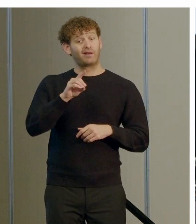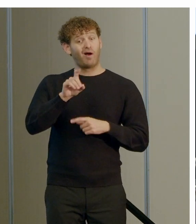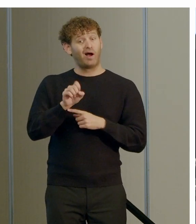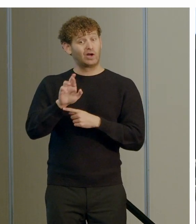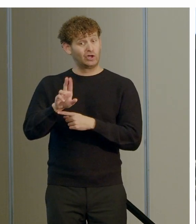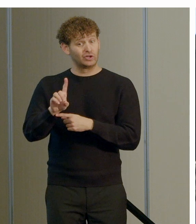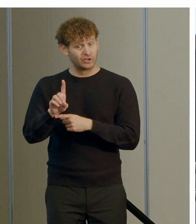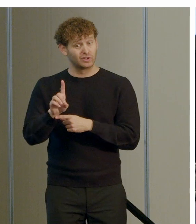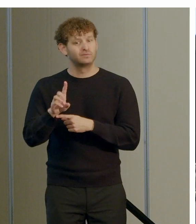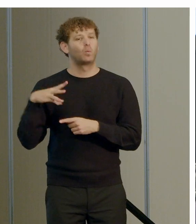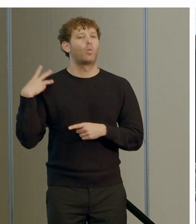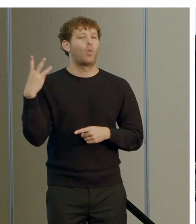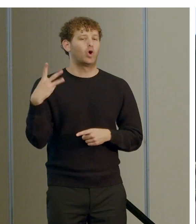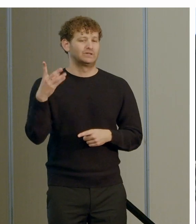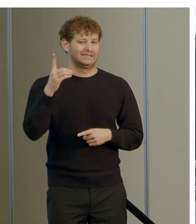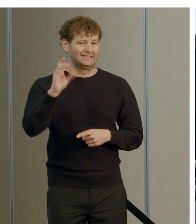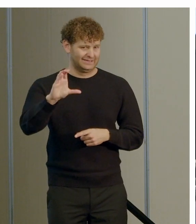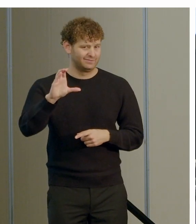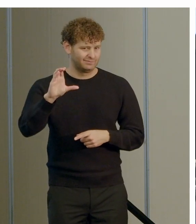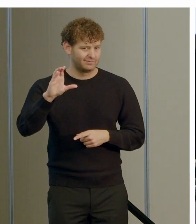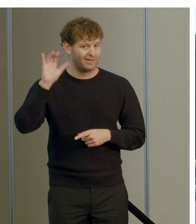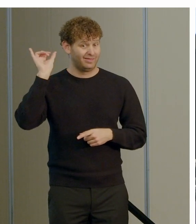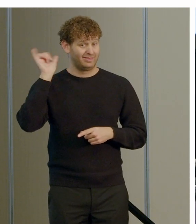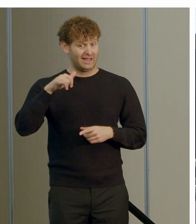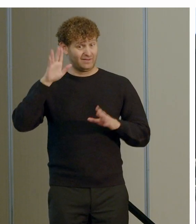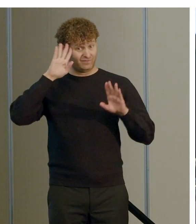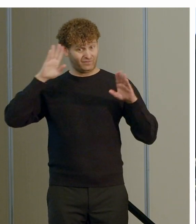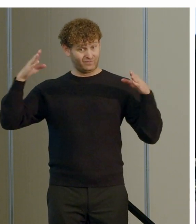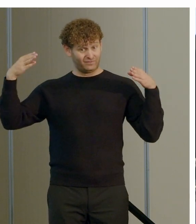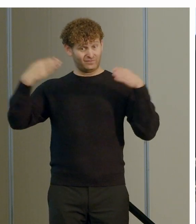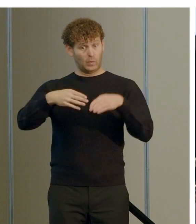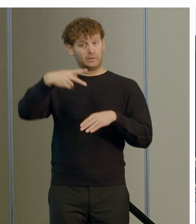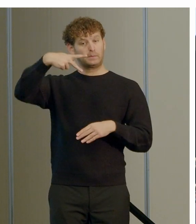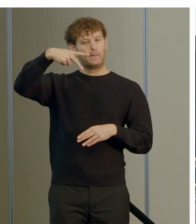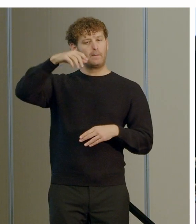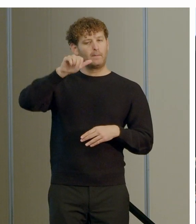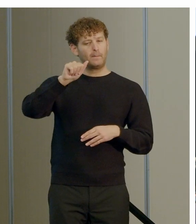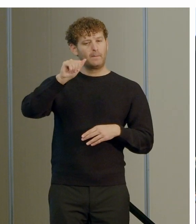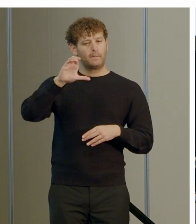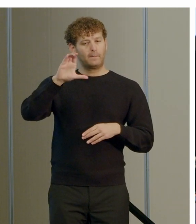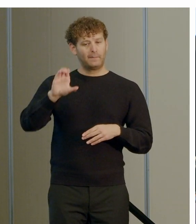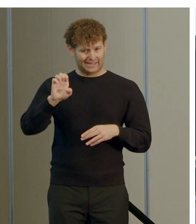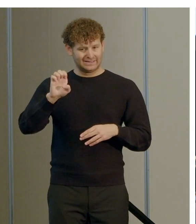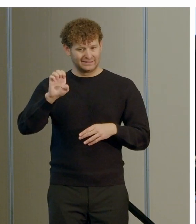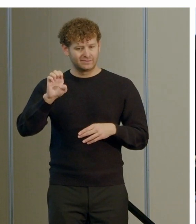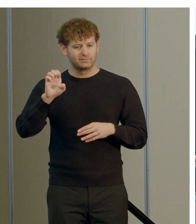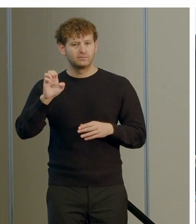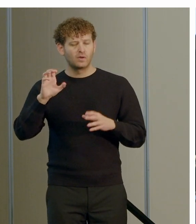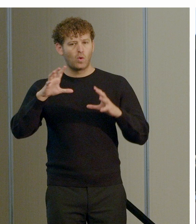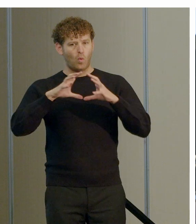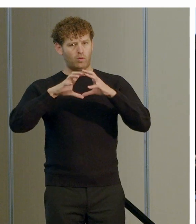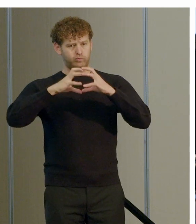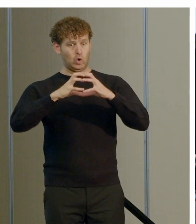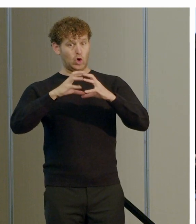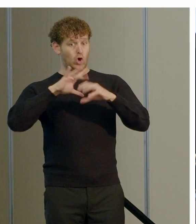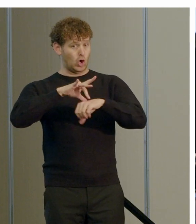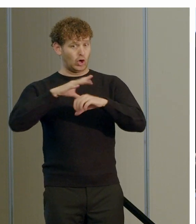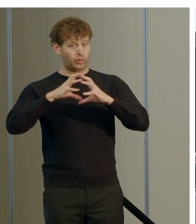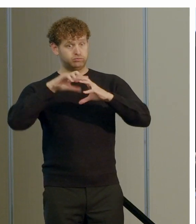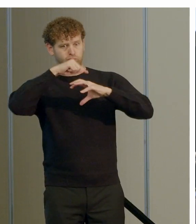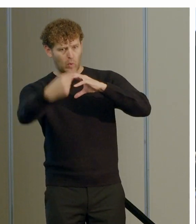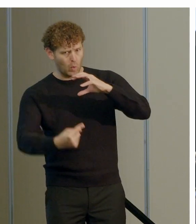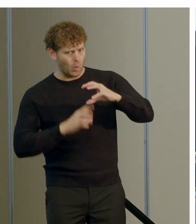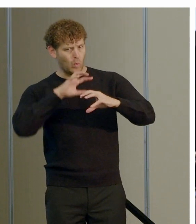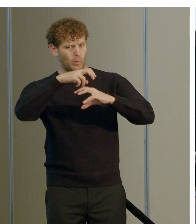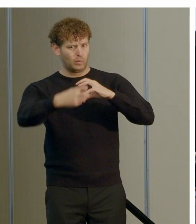the PACE mission that's now circling the Earth and monitoring atmospheric conditions and actually biology in